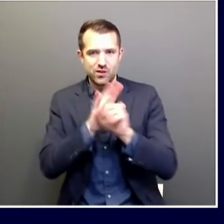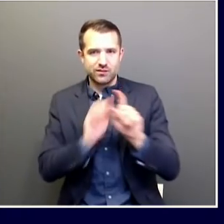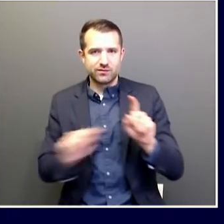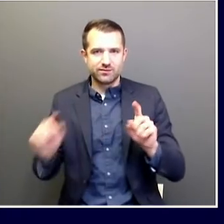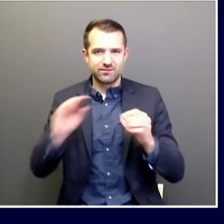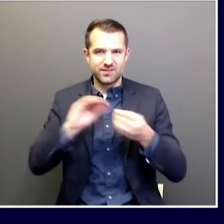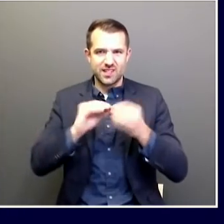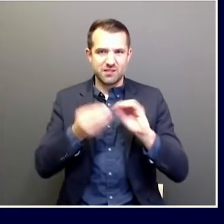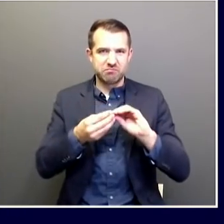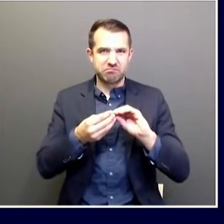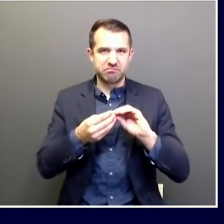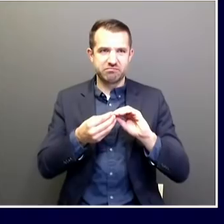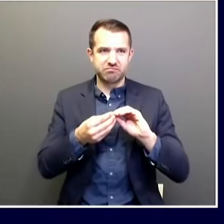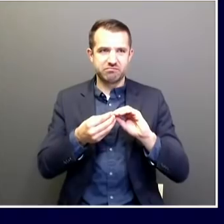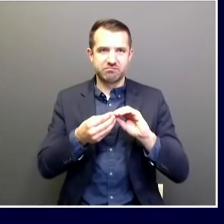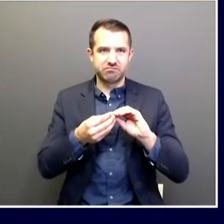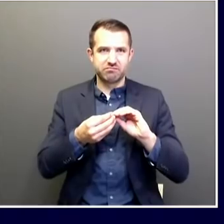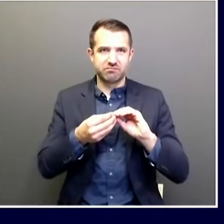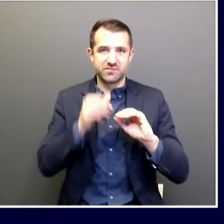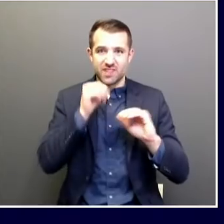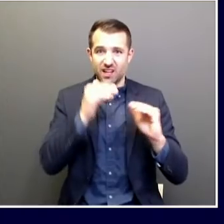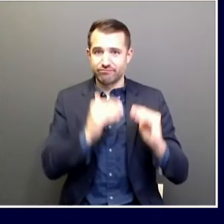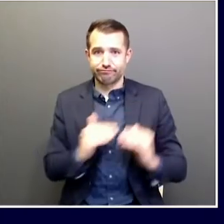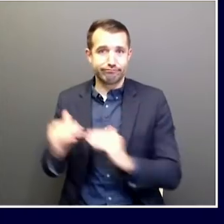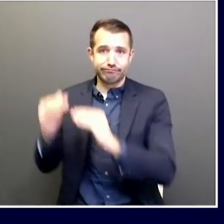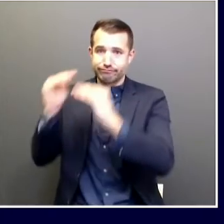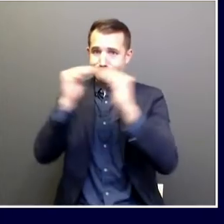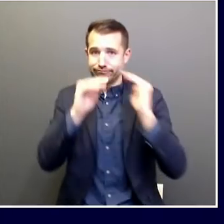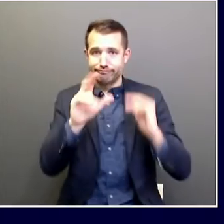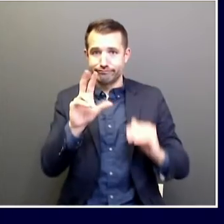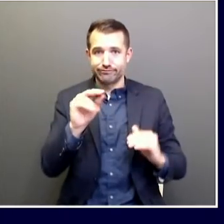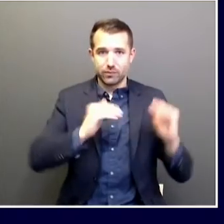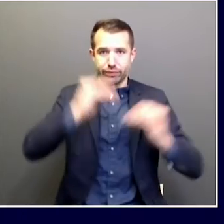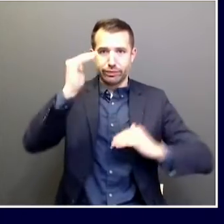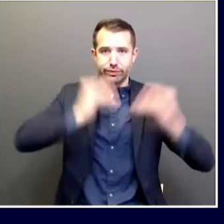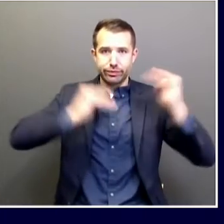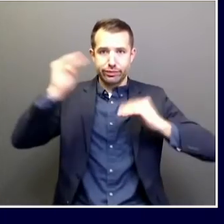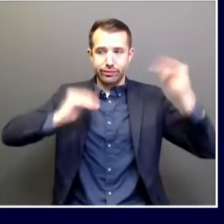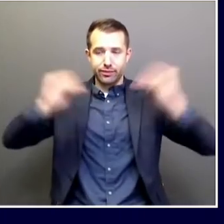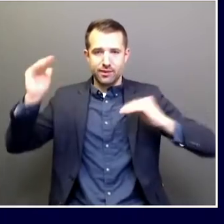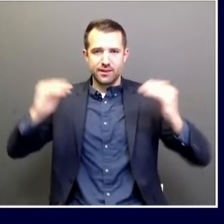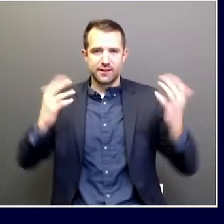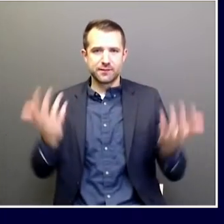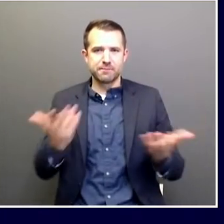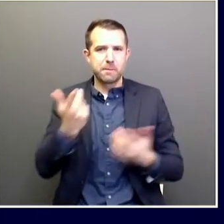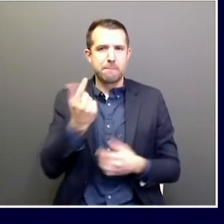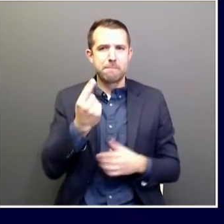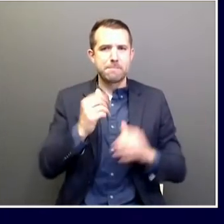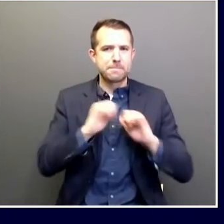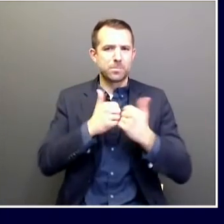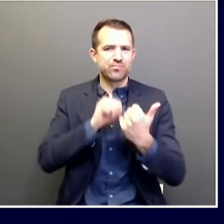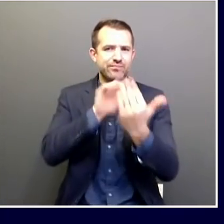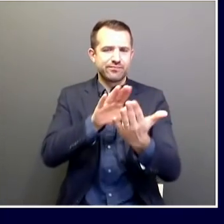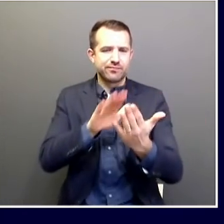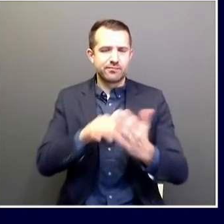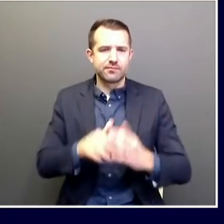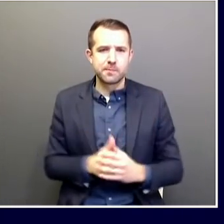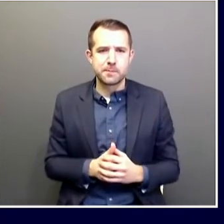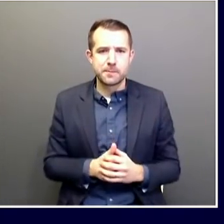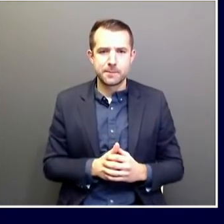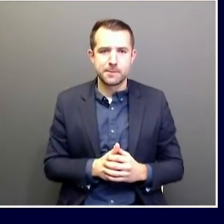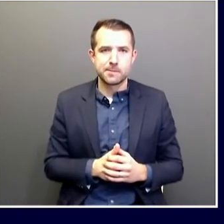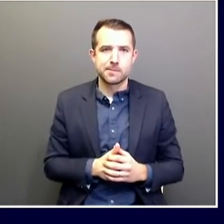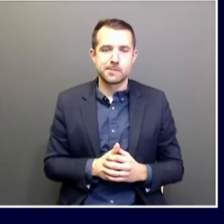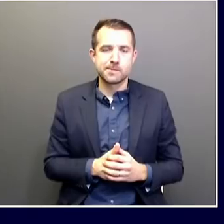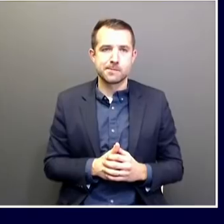or reluctance, and how is the state looking to address that? Yeah, Caitlin, I'll start, and then Commissioner, please. And we saw those